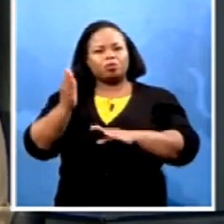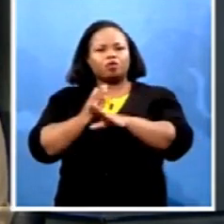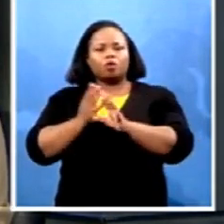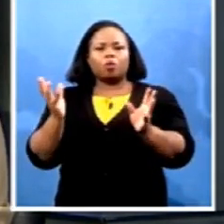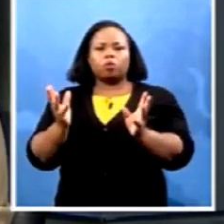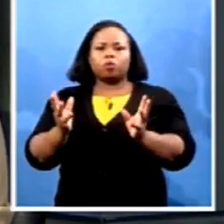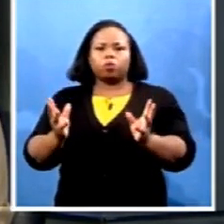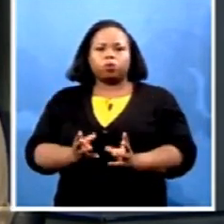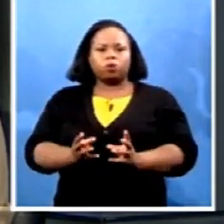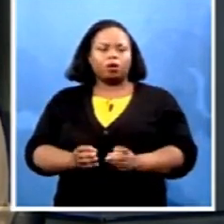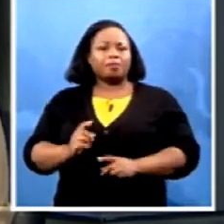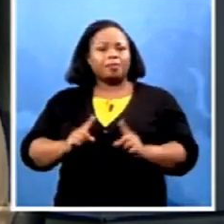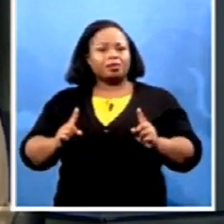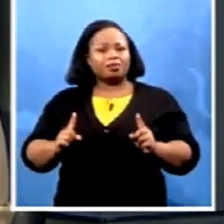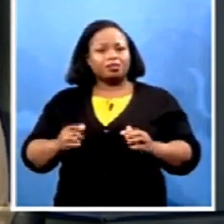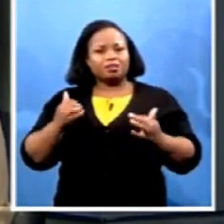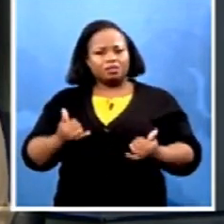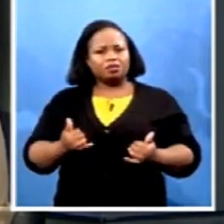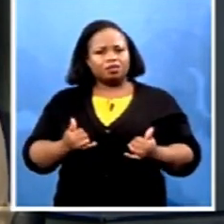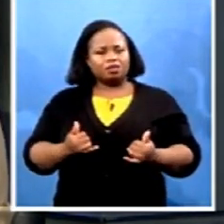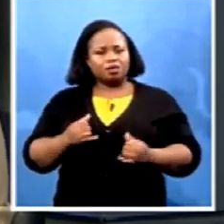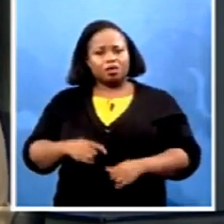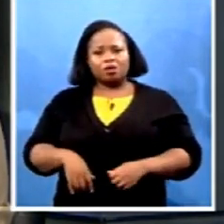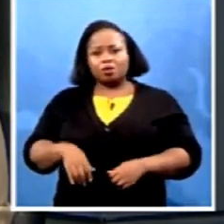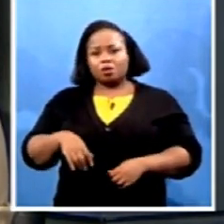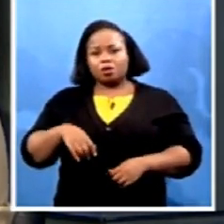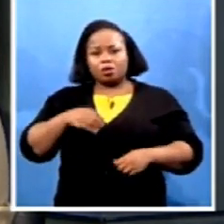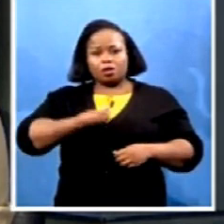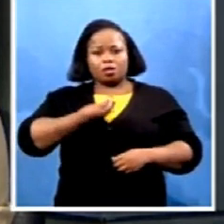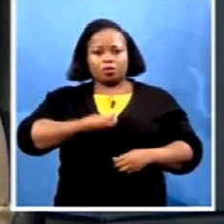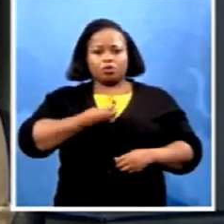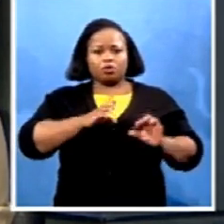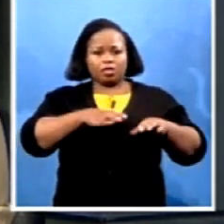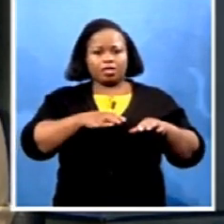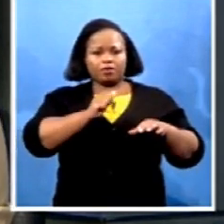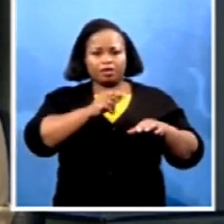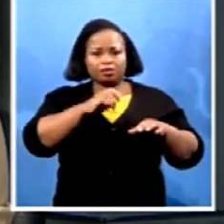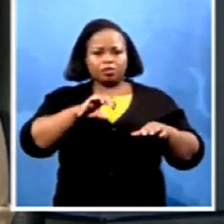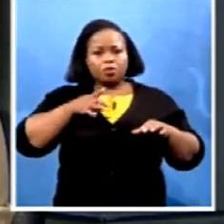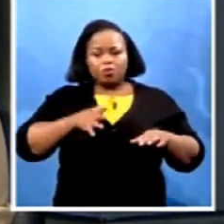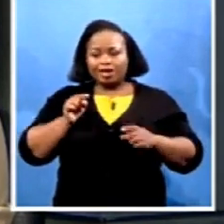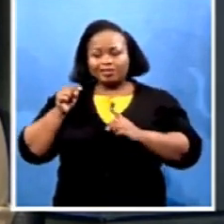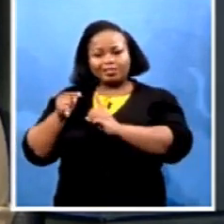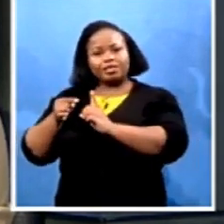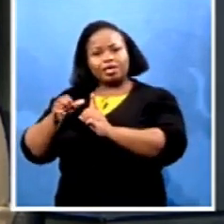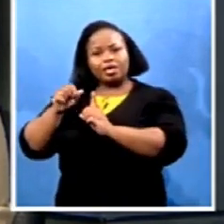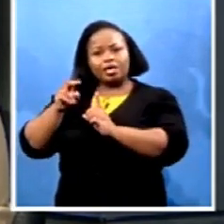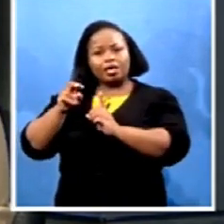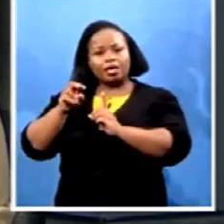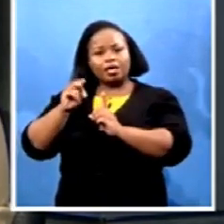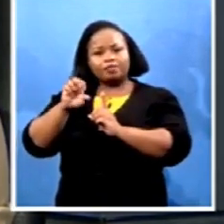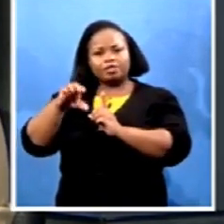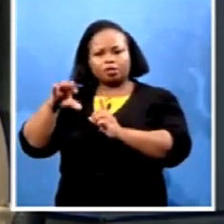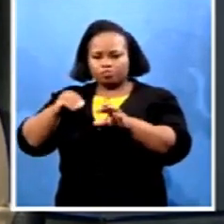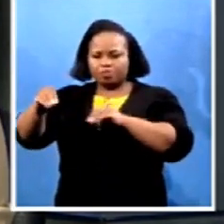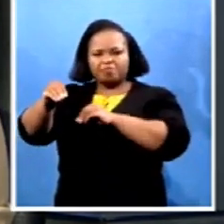ANC Youth League in the Metro is calling for the MEC to be replaced by someone that has expertise and knowledge